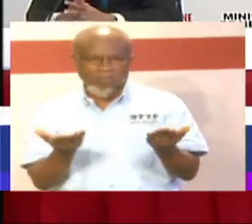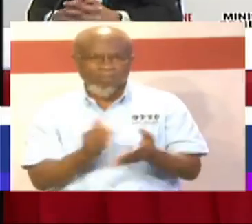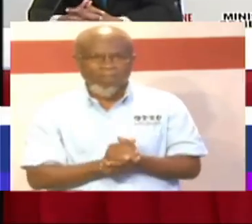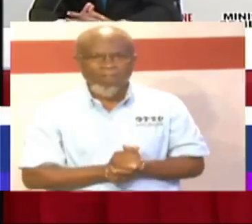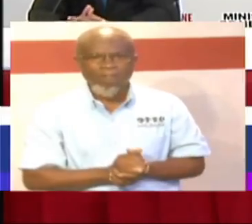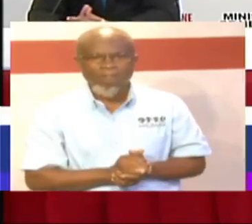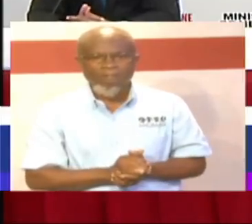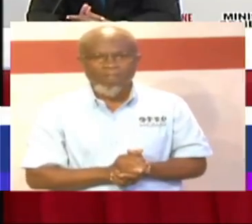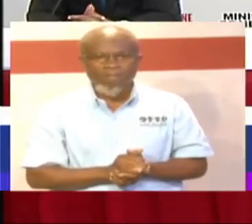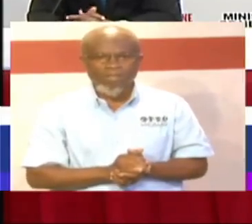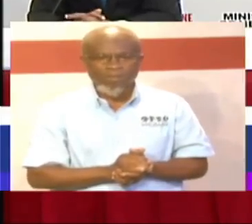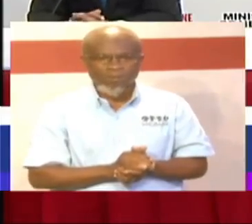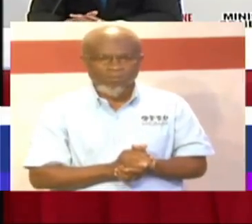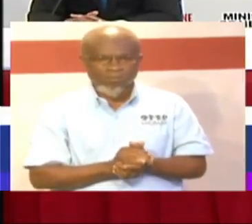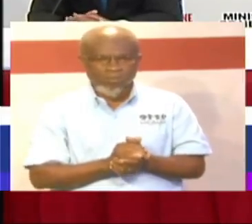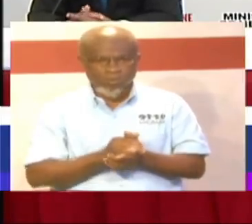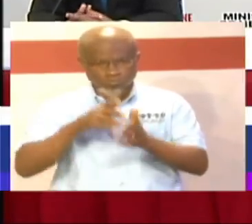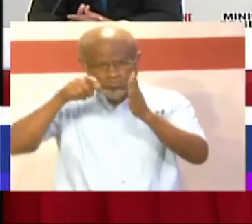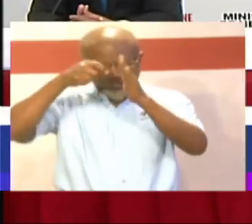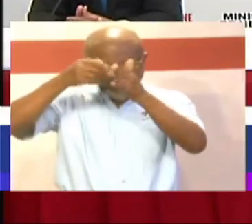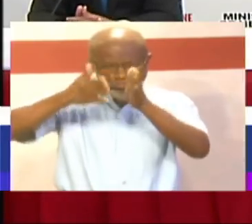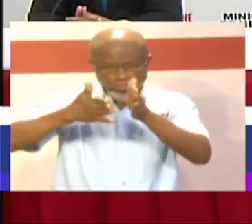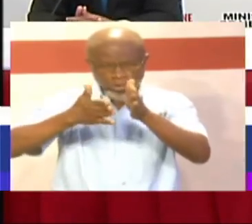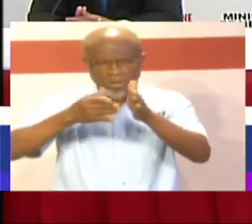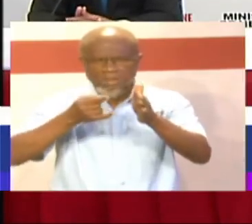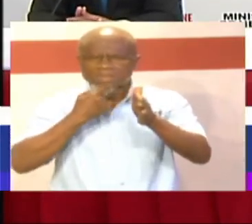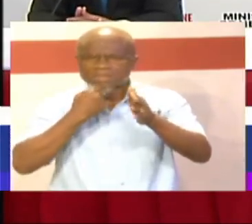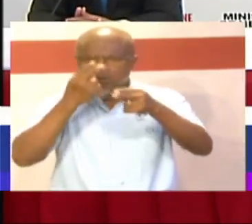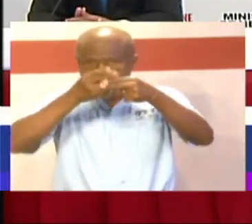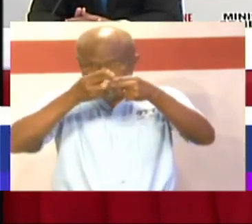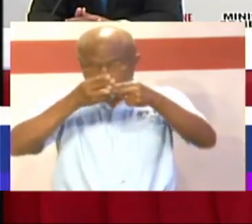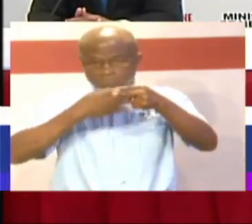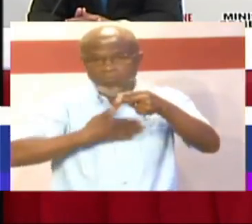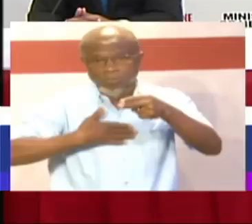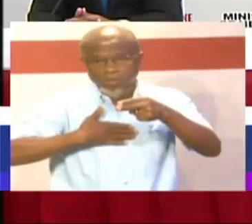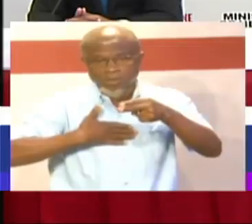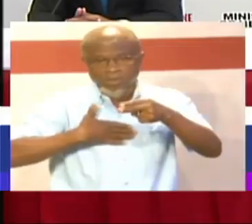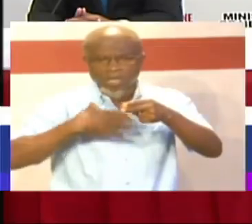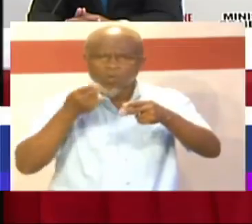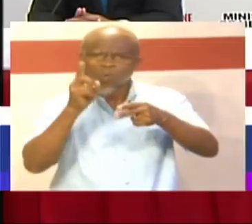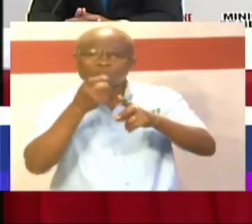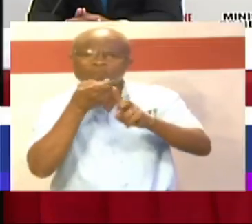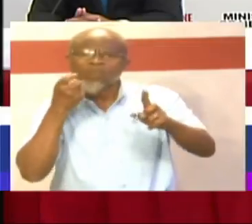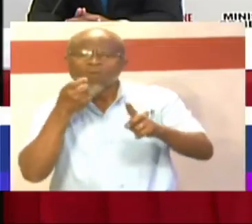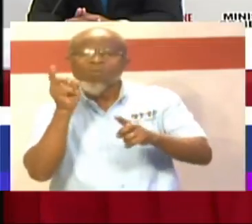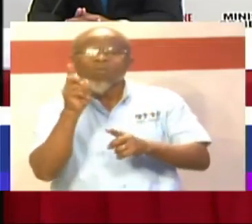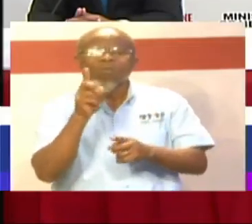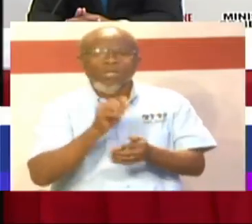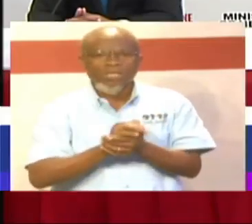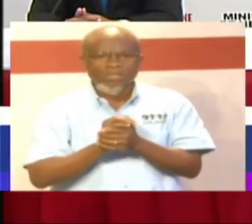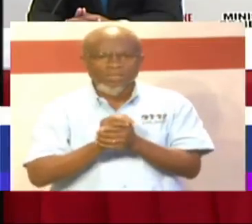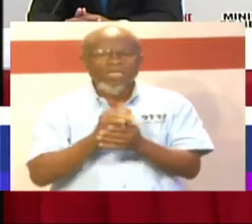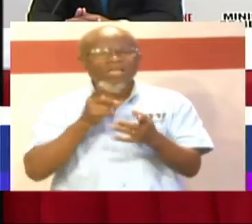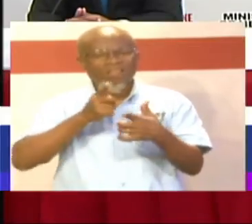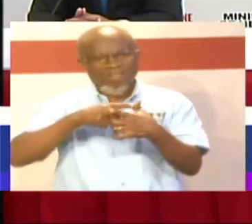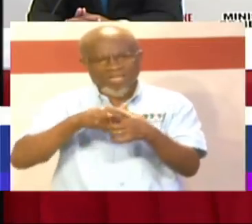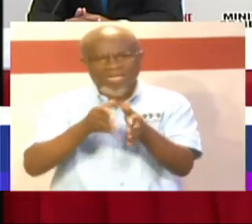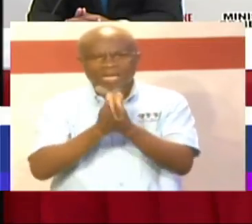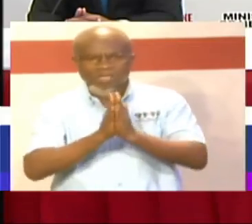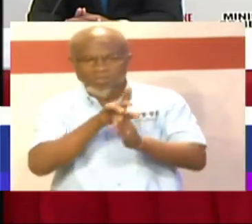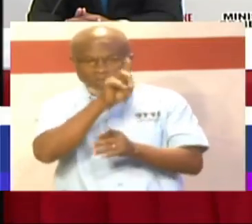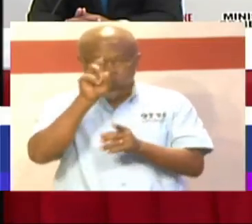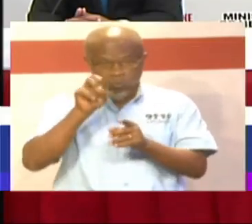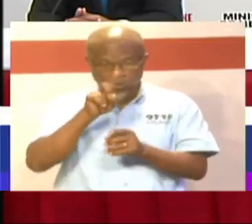ask members of the media to please indicate your name and the name of the media house that you represent before posing your questions. In the interest